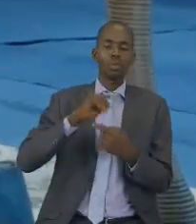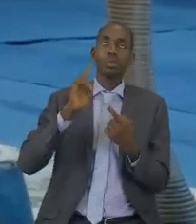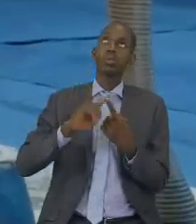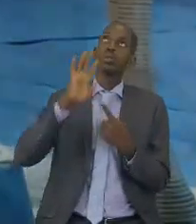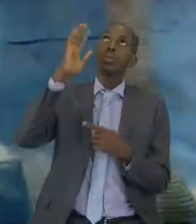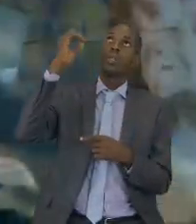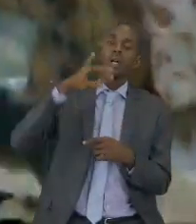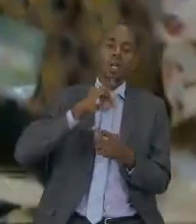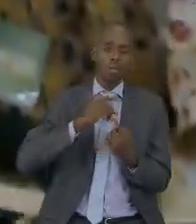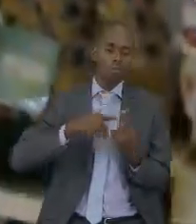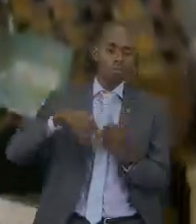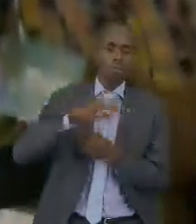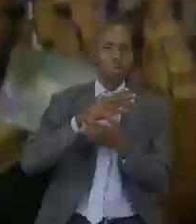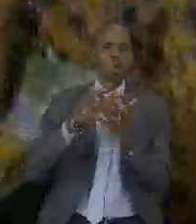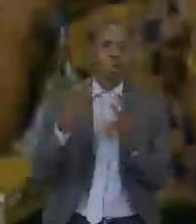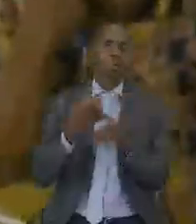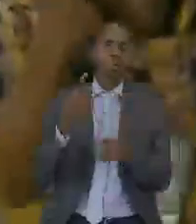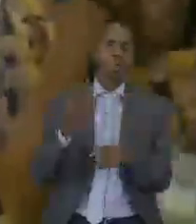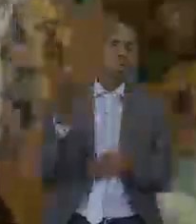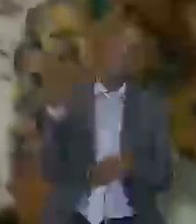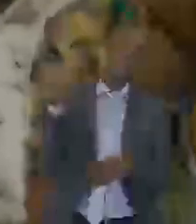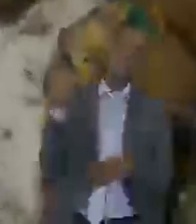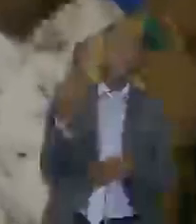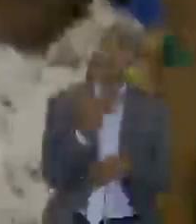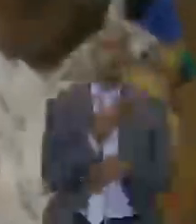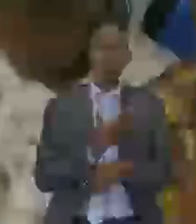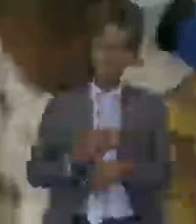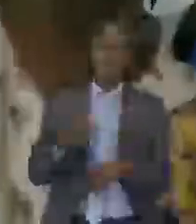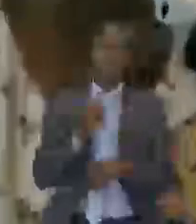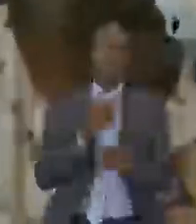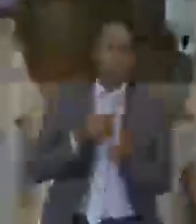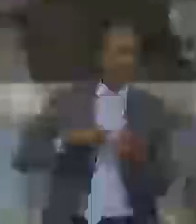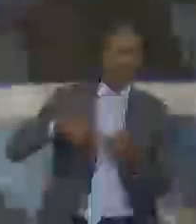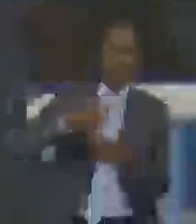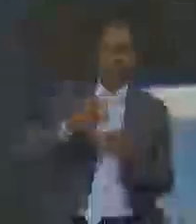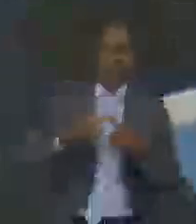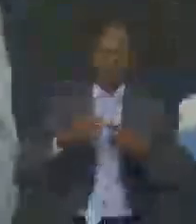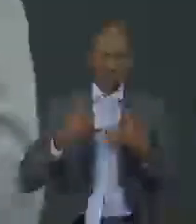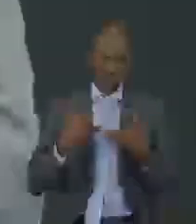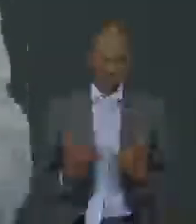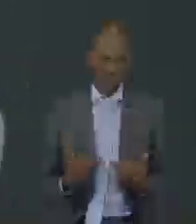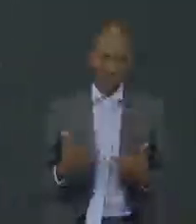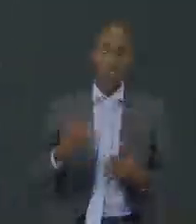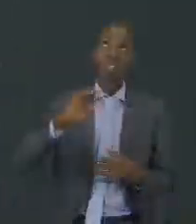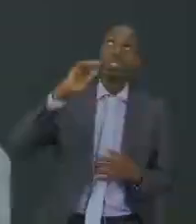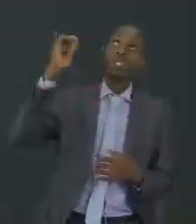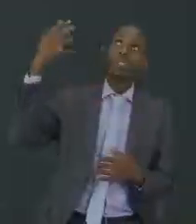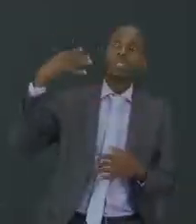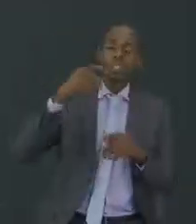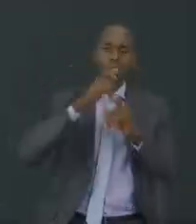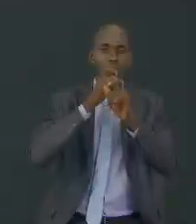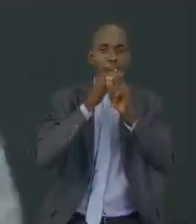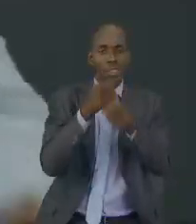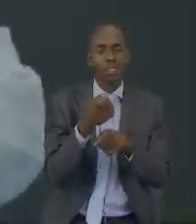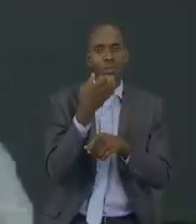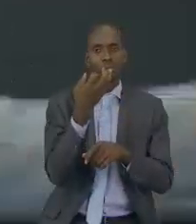the past and I turn to your present grace, gift of